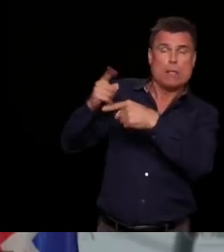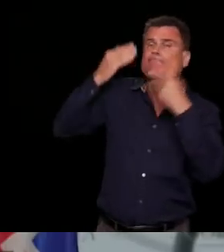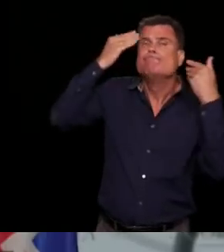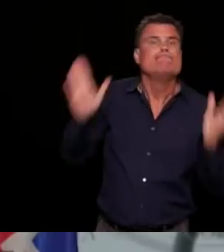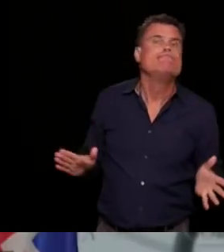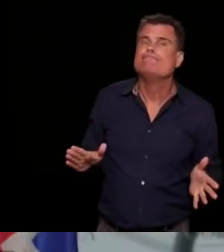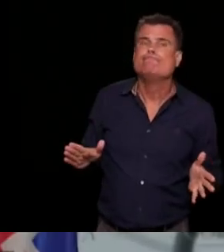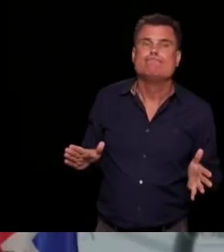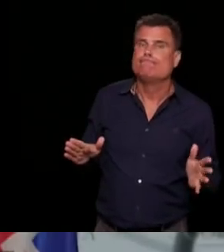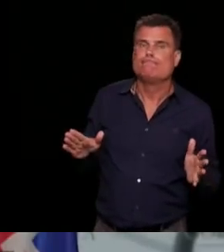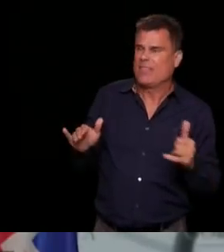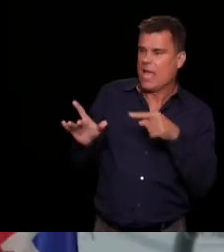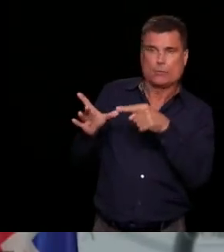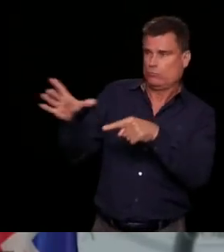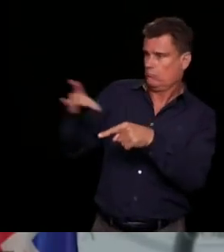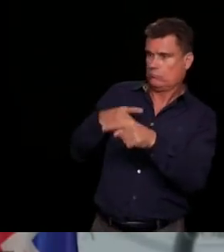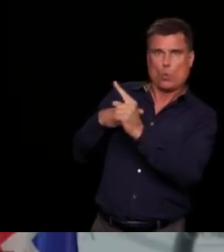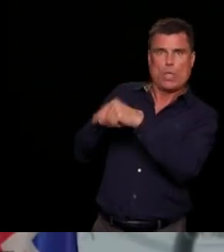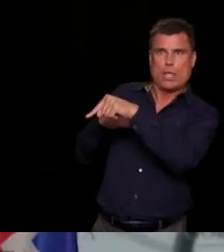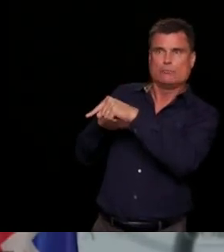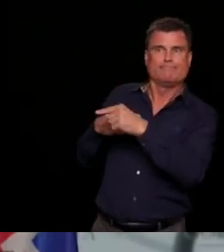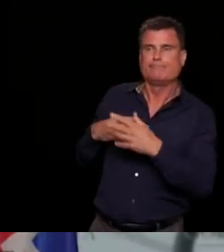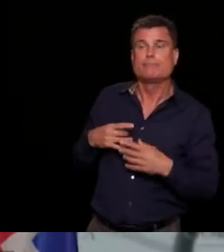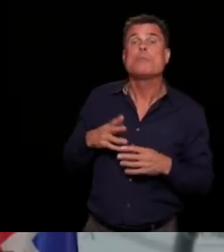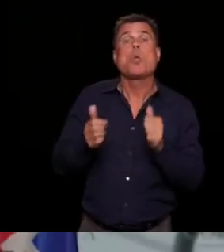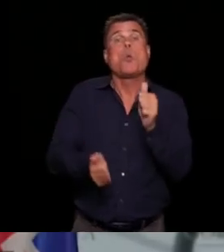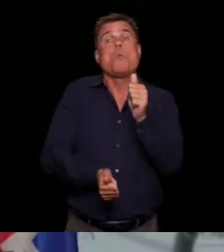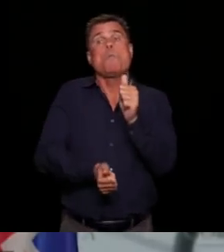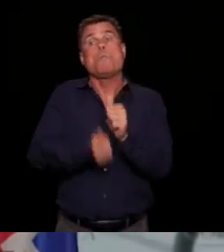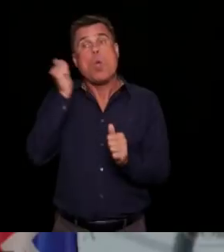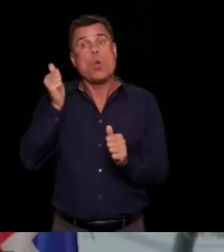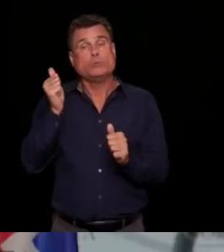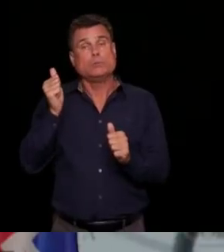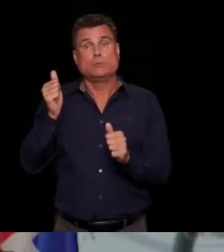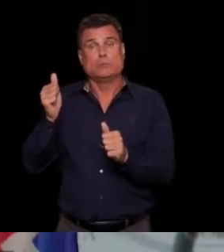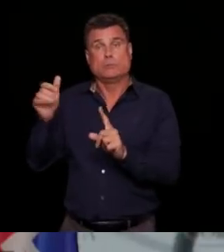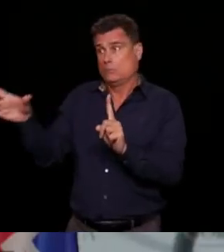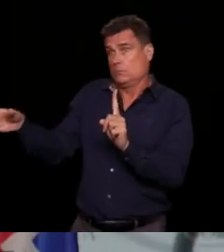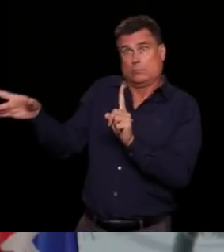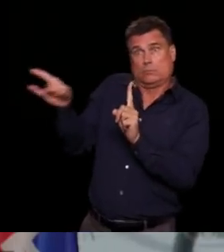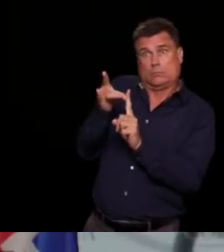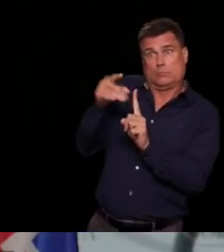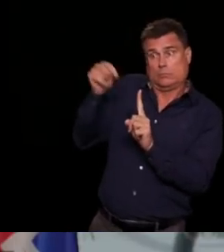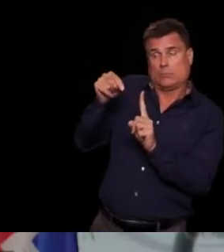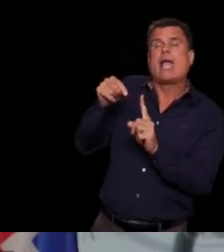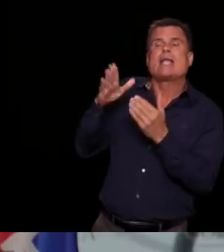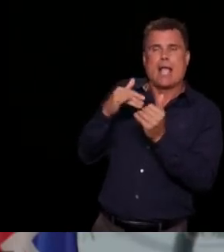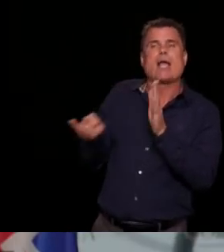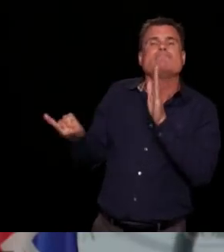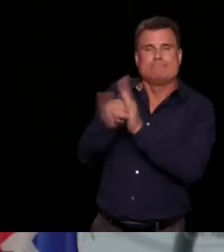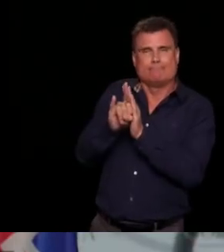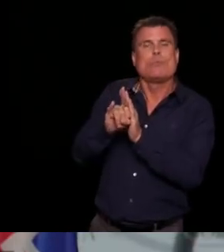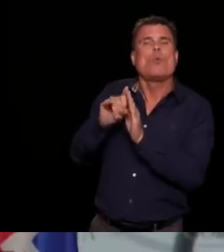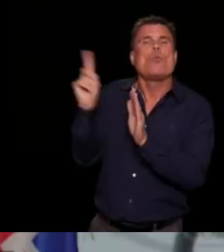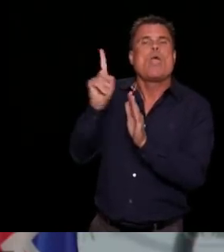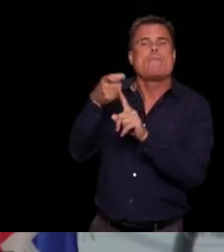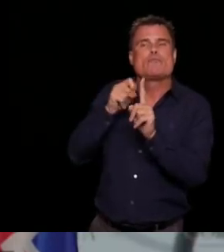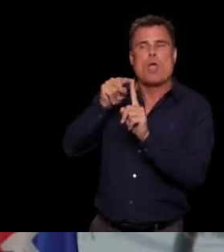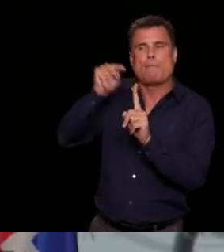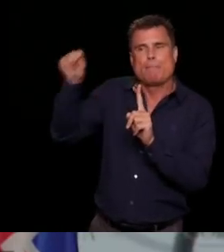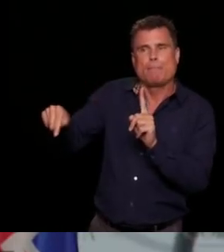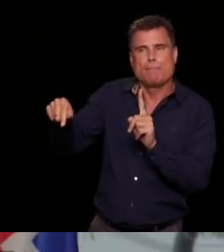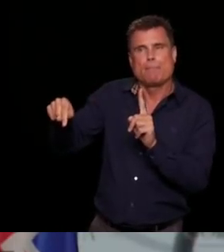vast majority of cases, the source of the infection is identified. And that's really important because as long